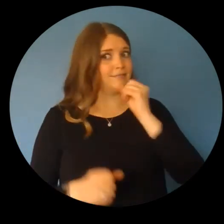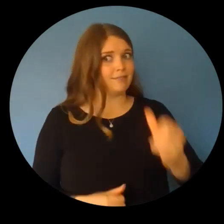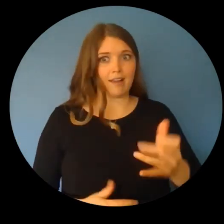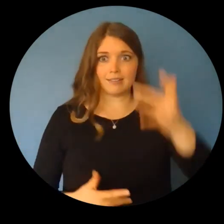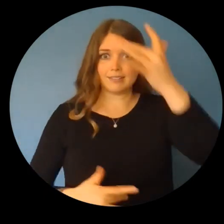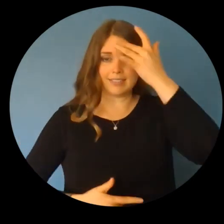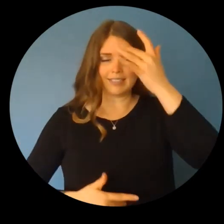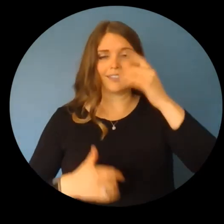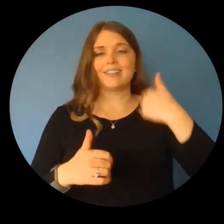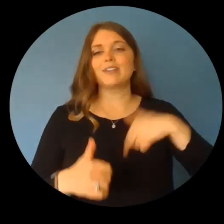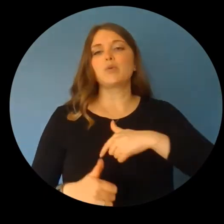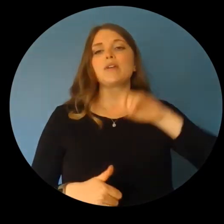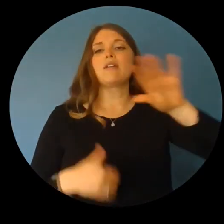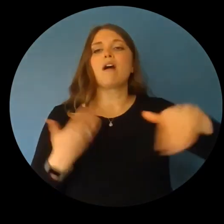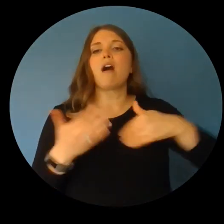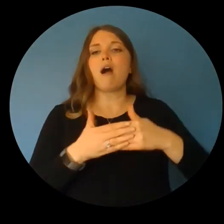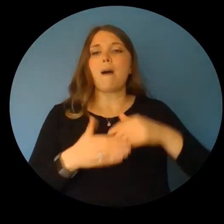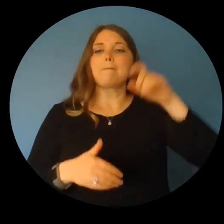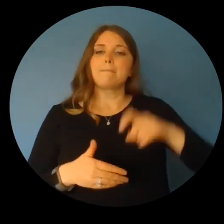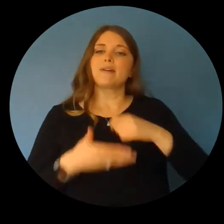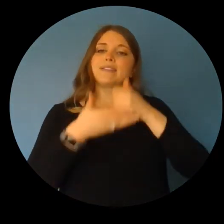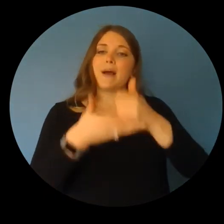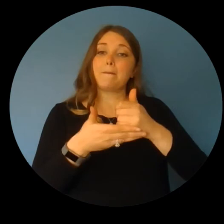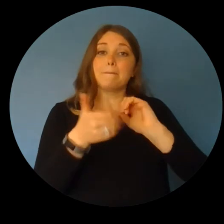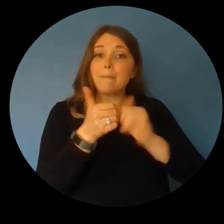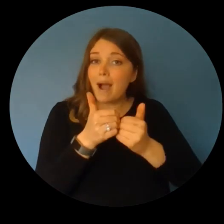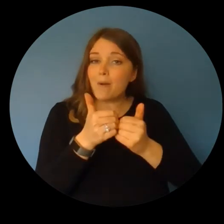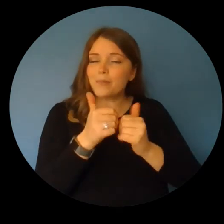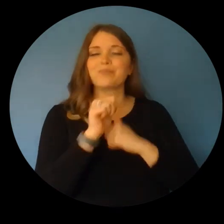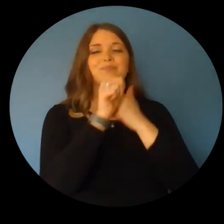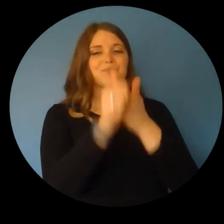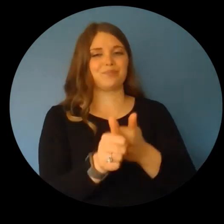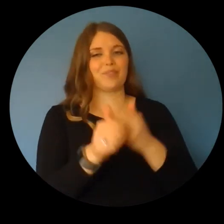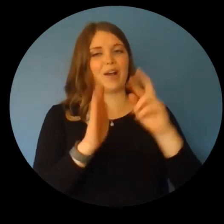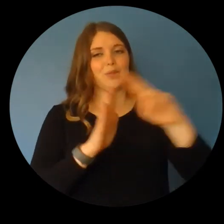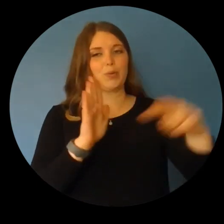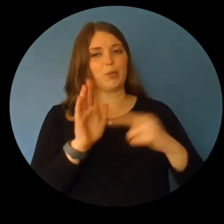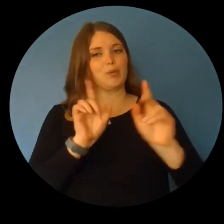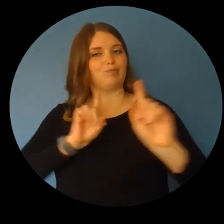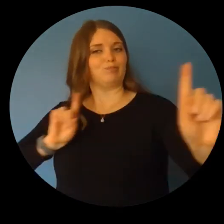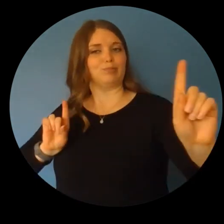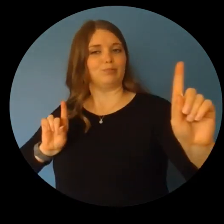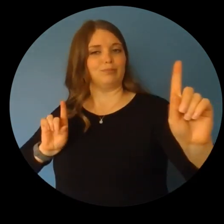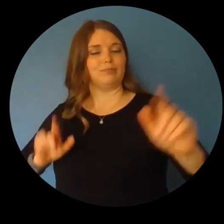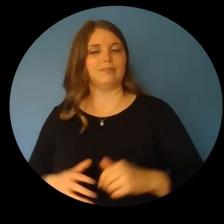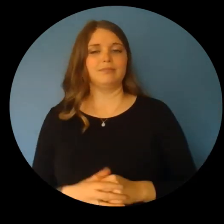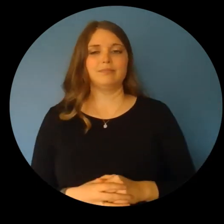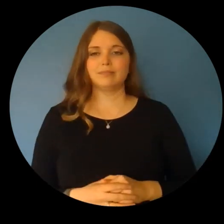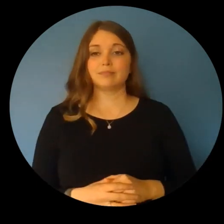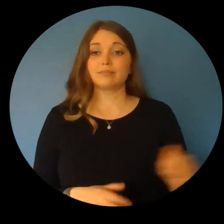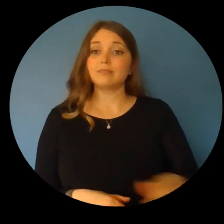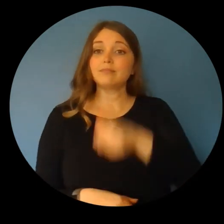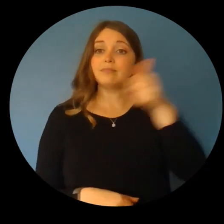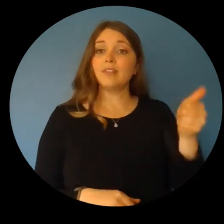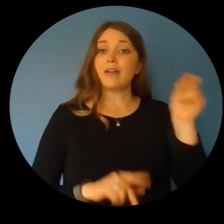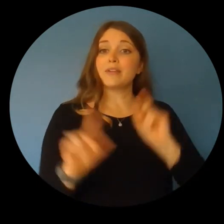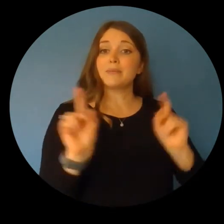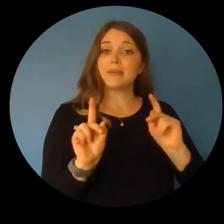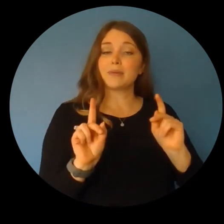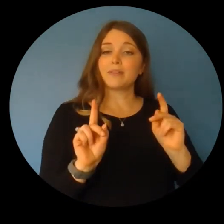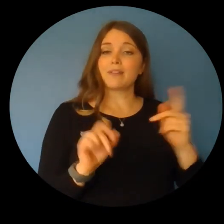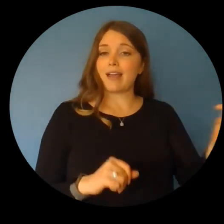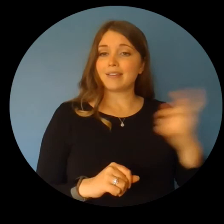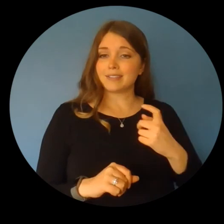that. So we all need to follow those rules. The other thing that I've had people talk to me about this week is that as the weather gets